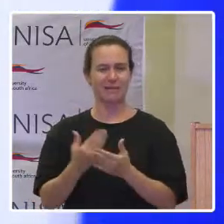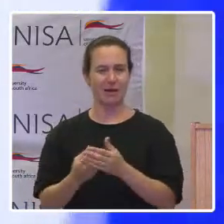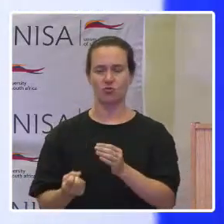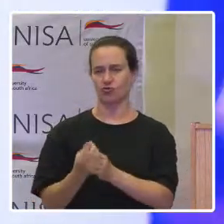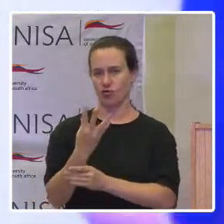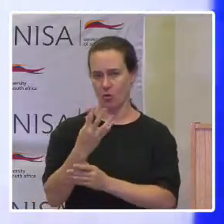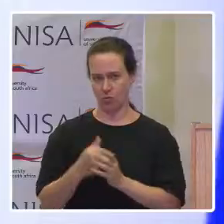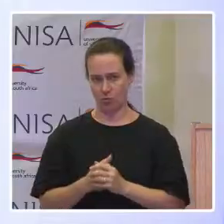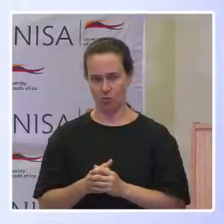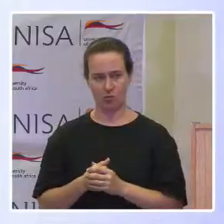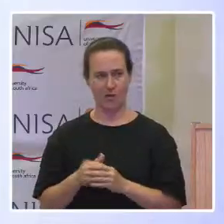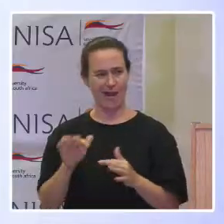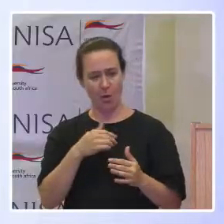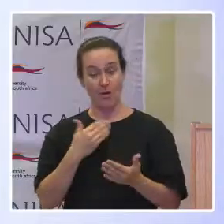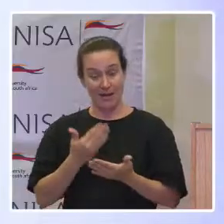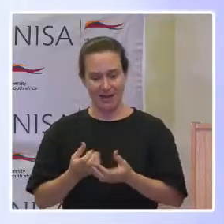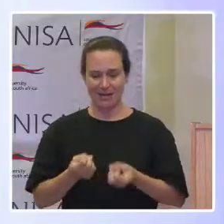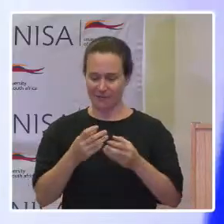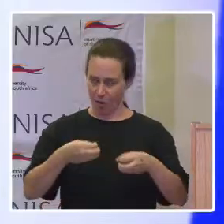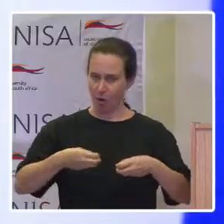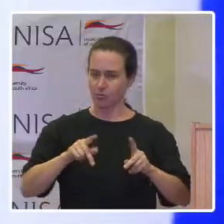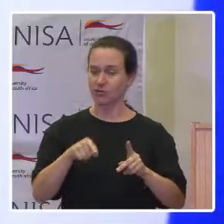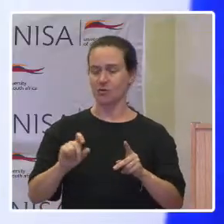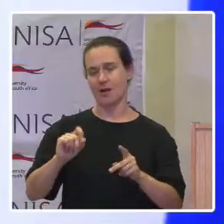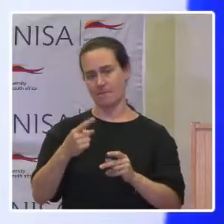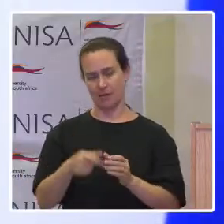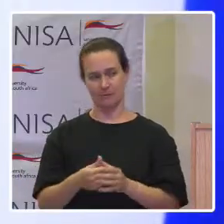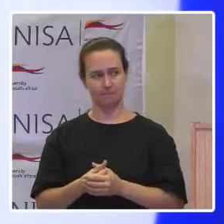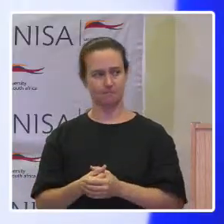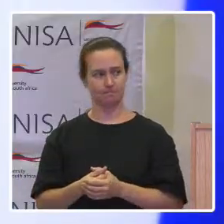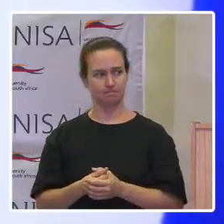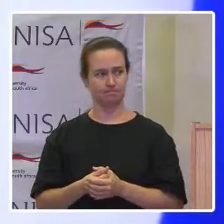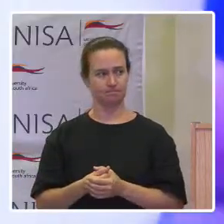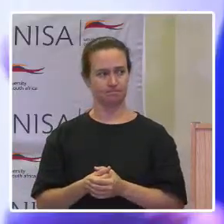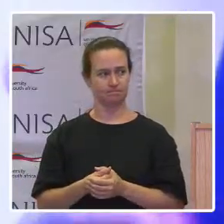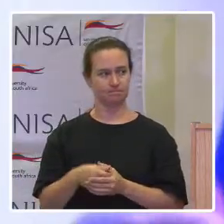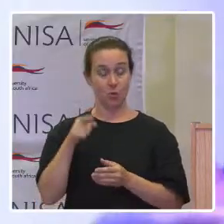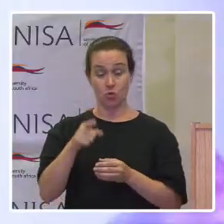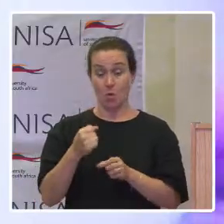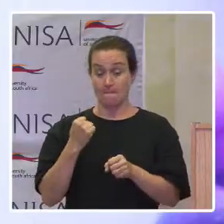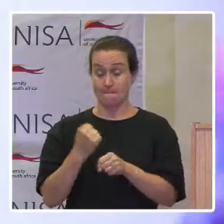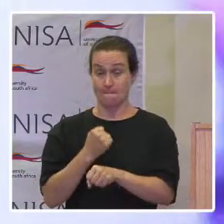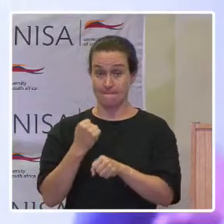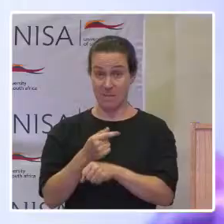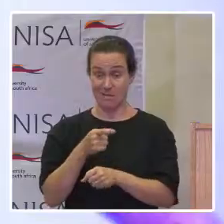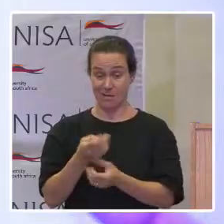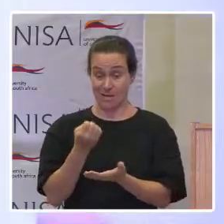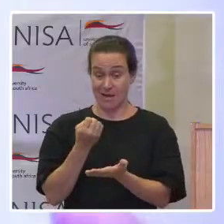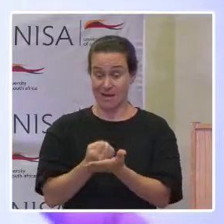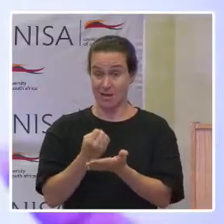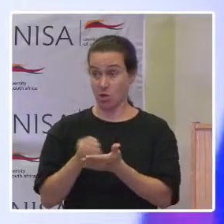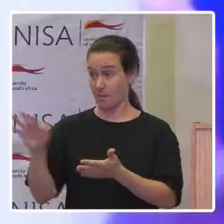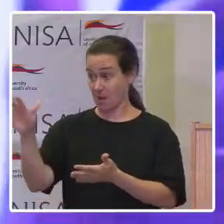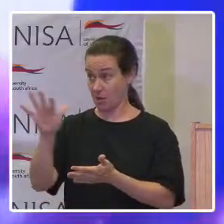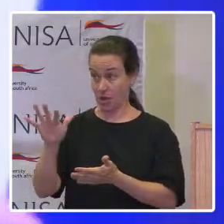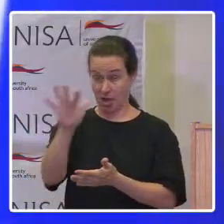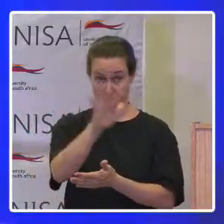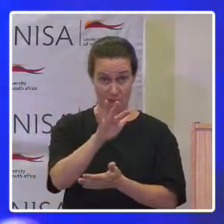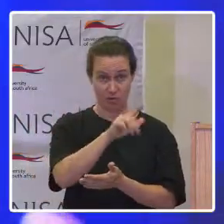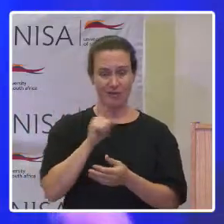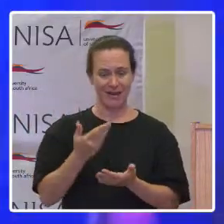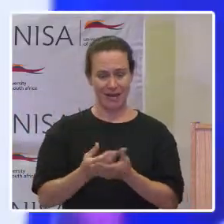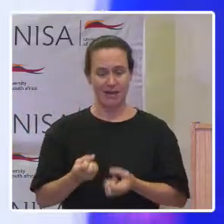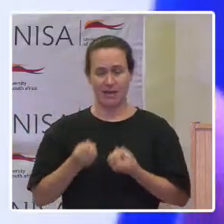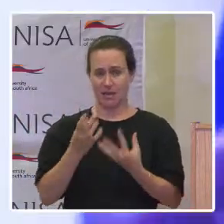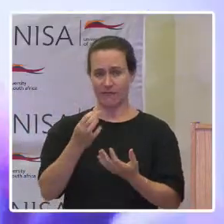allow that to happen in an environment like that? So the creation of the economic zones that provide benefits that